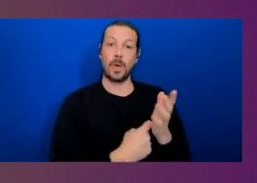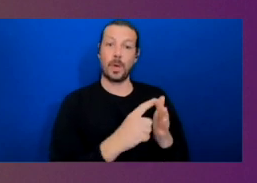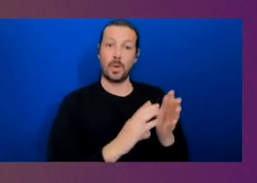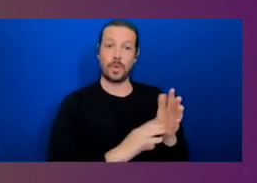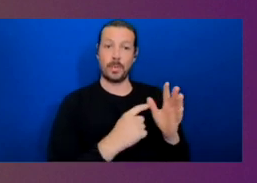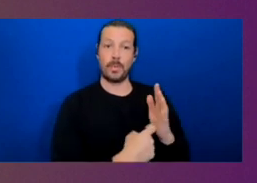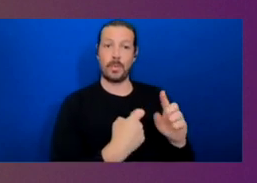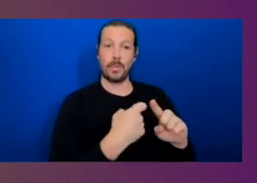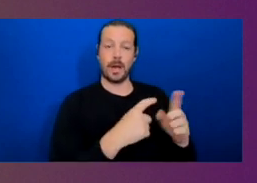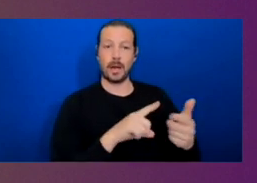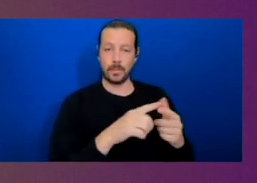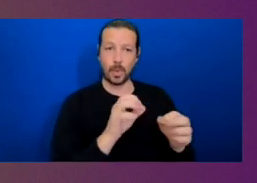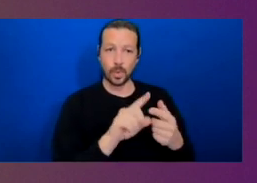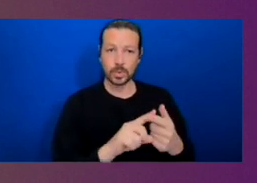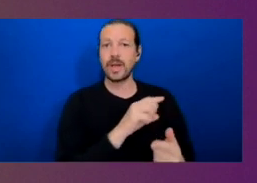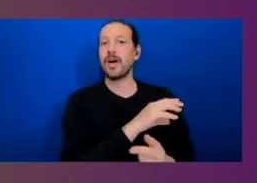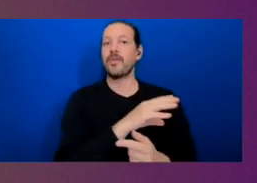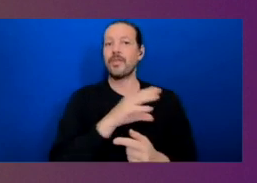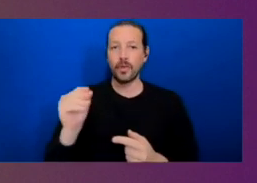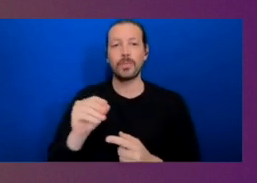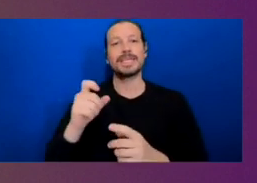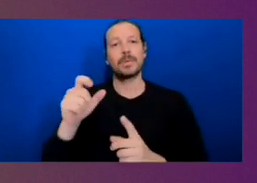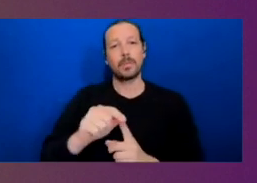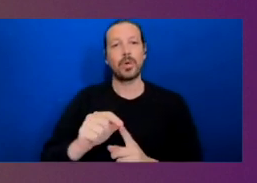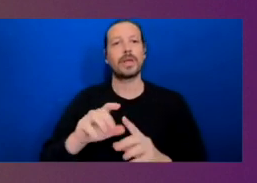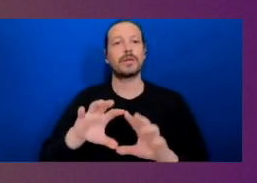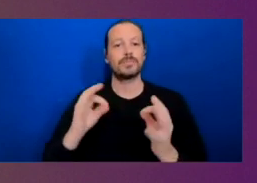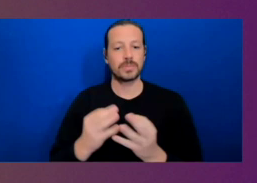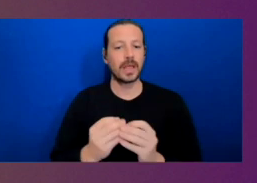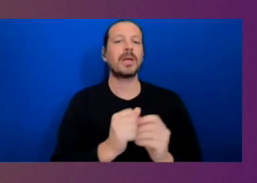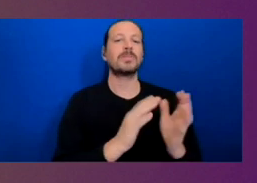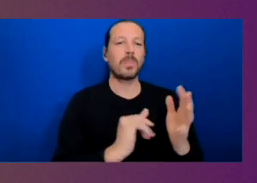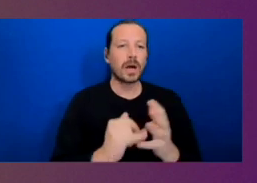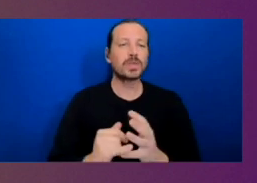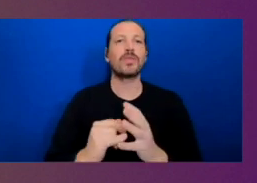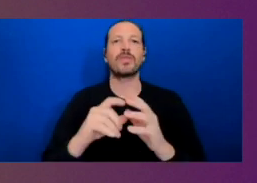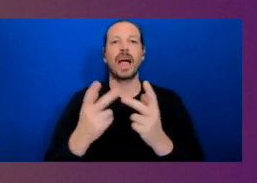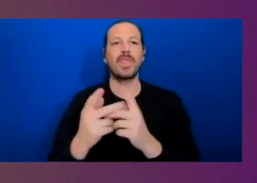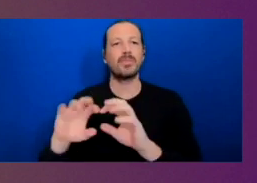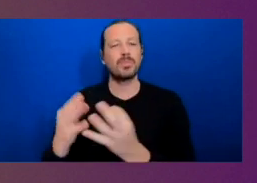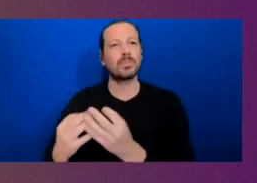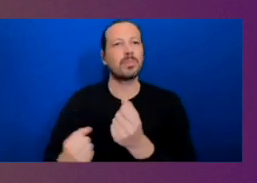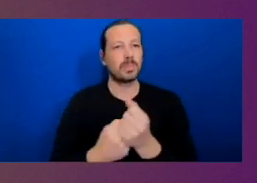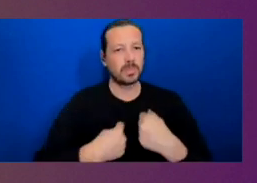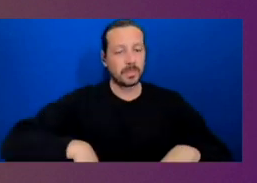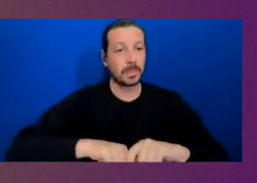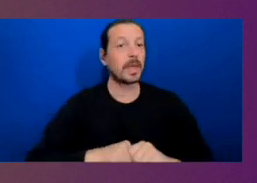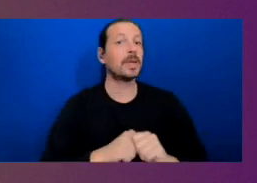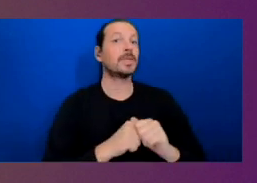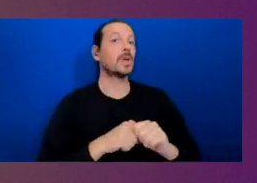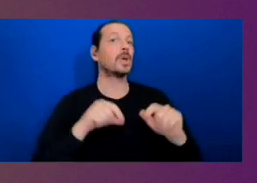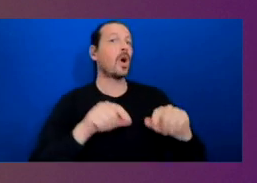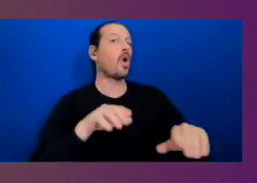partner, iCare, as well as partners Telstra, Vivcord, and Microsoft. Remarkable is where technology meets human